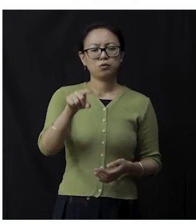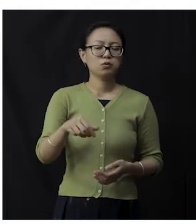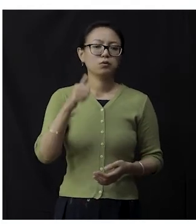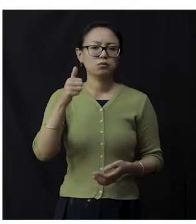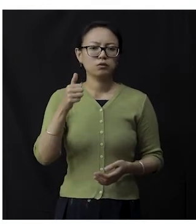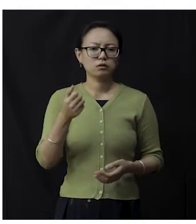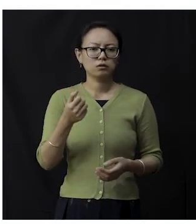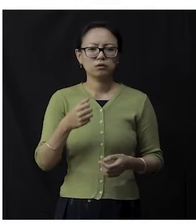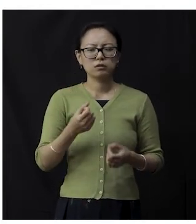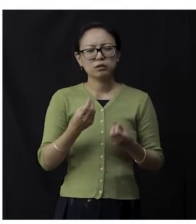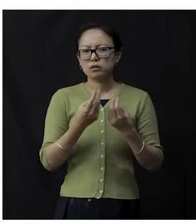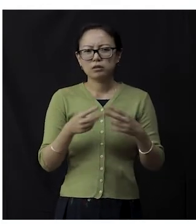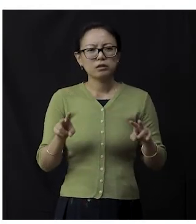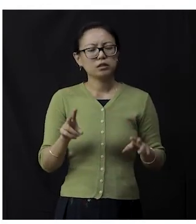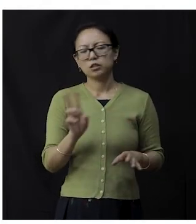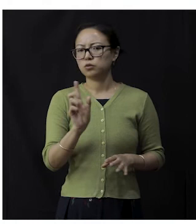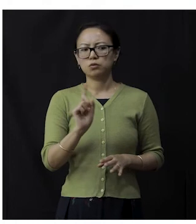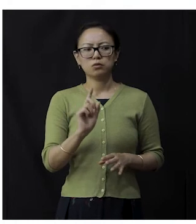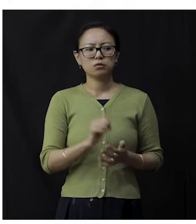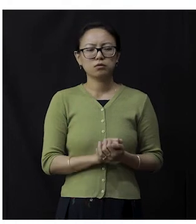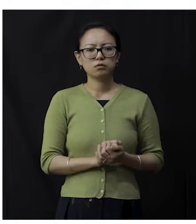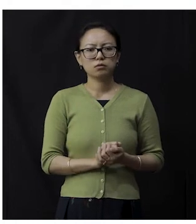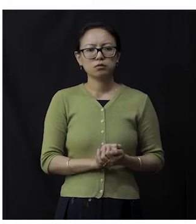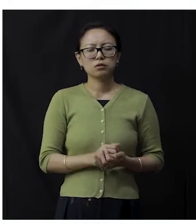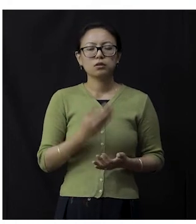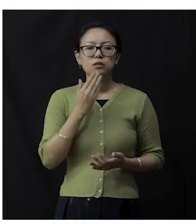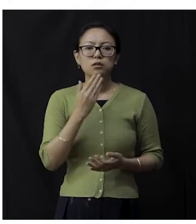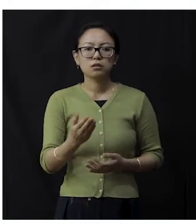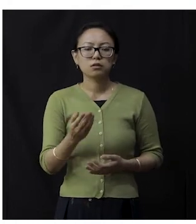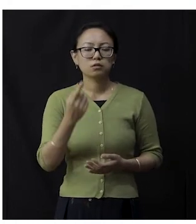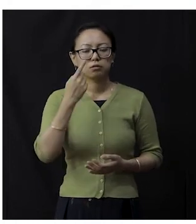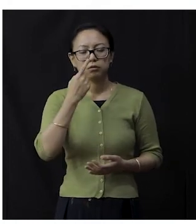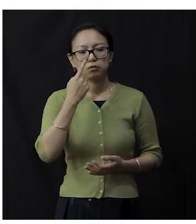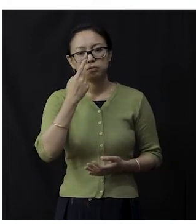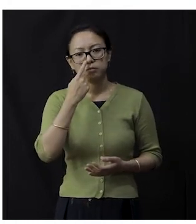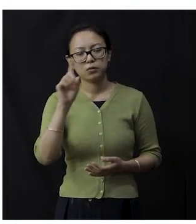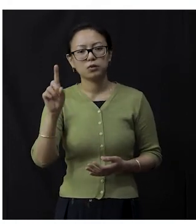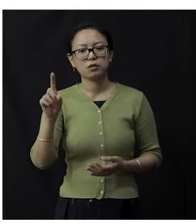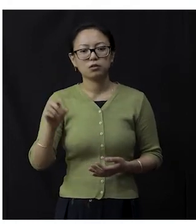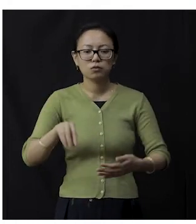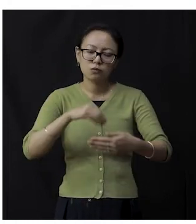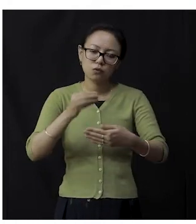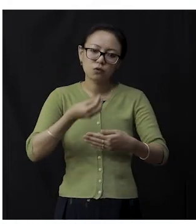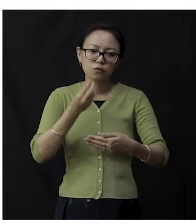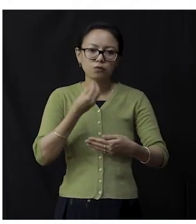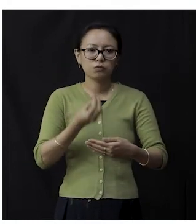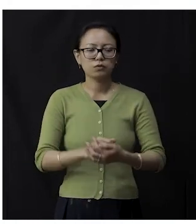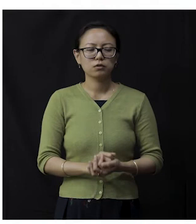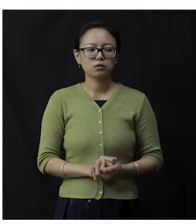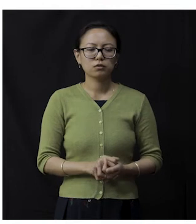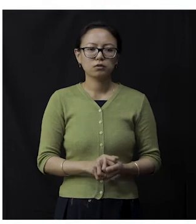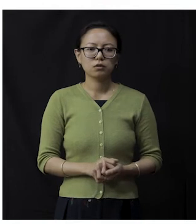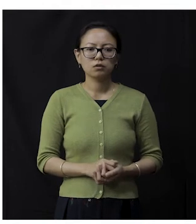Mama, that you do for me. Thank you for the wonderful lunch that you prepare. Thank you for making time for